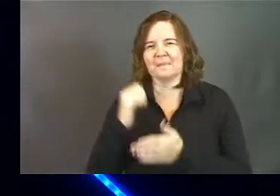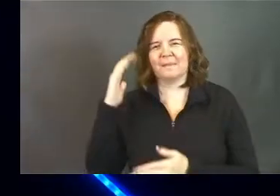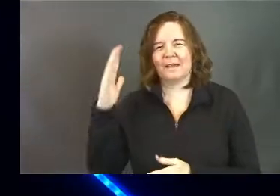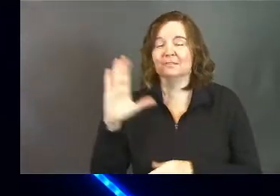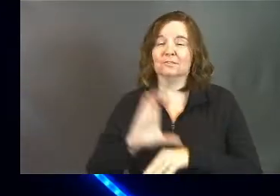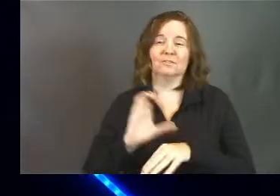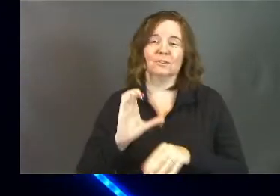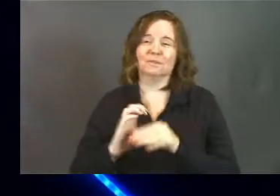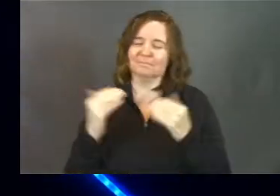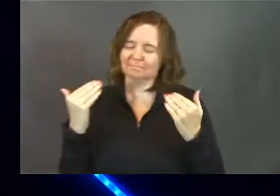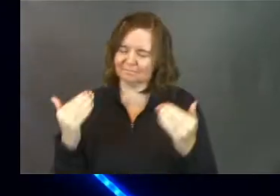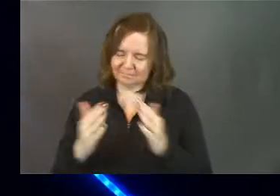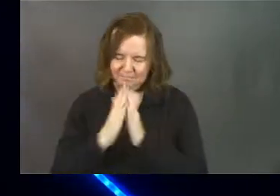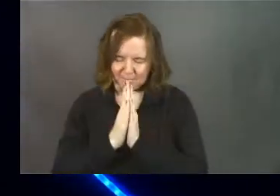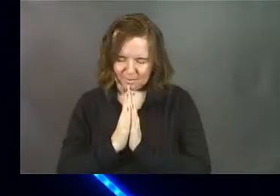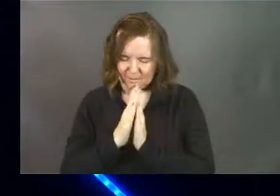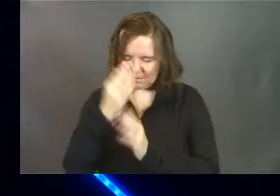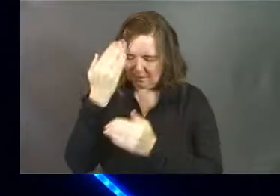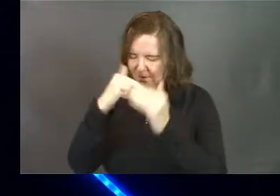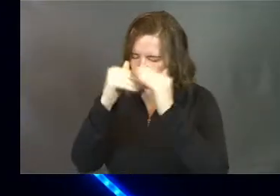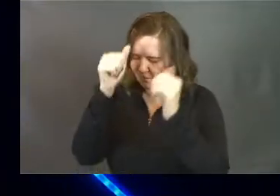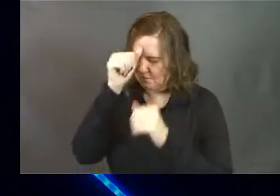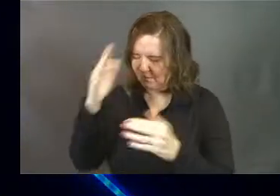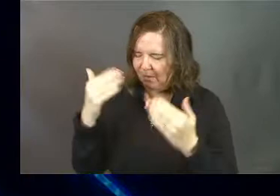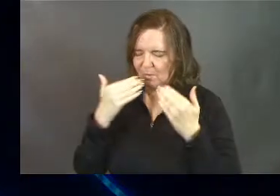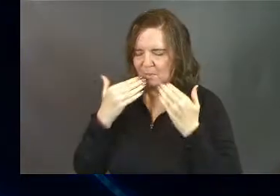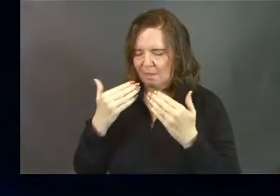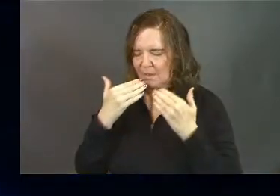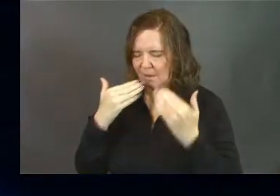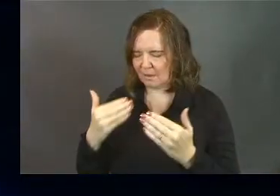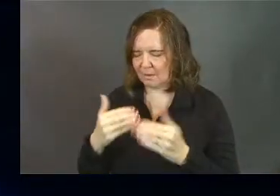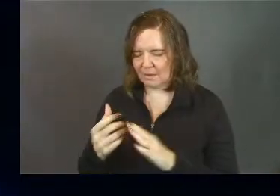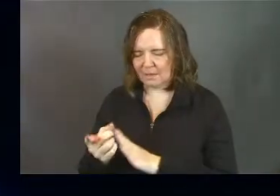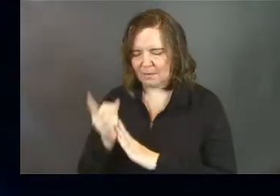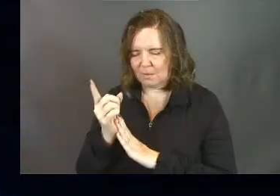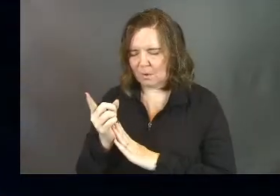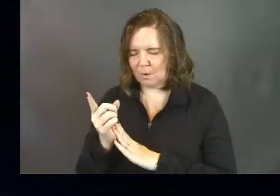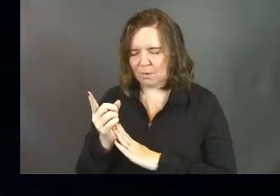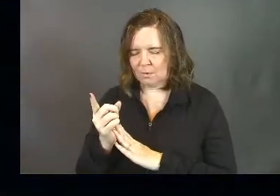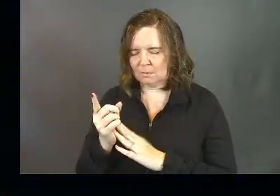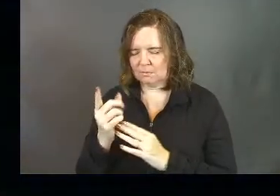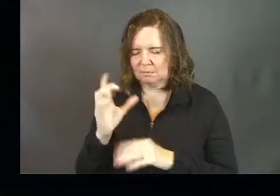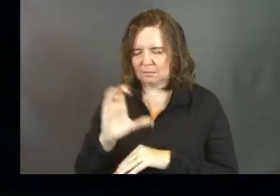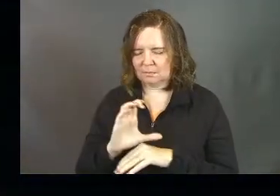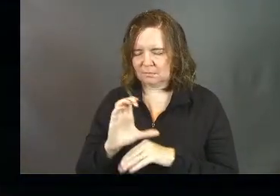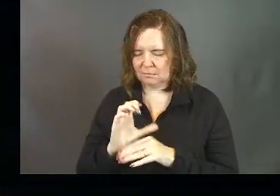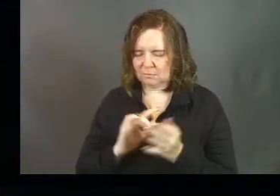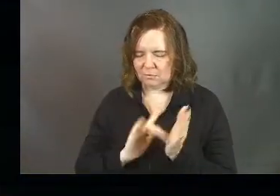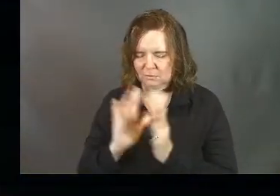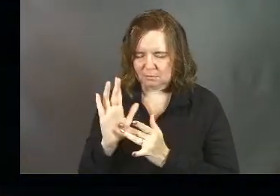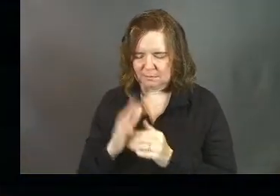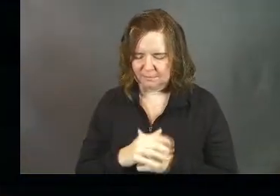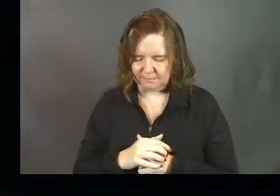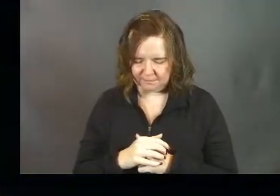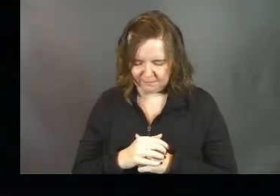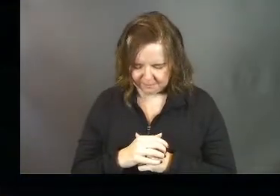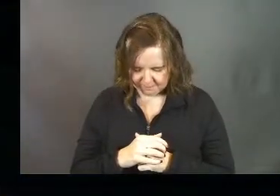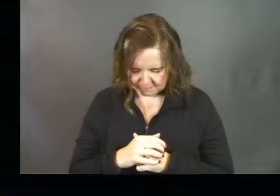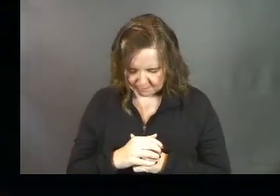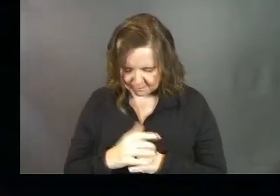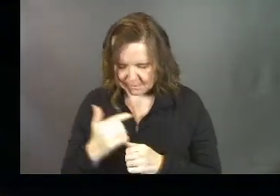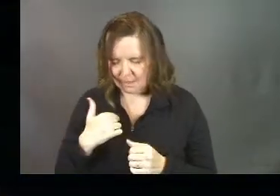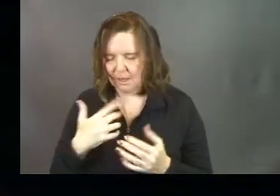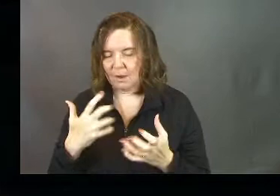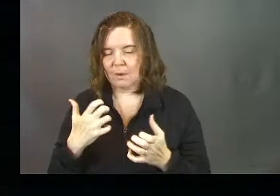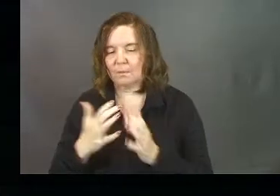Church, if you just bow your heads with me, Heavenly Father, we just thank you for these moments that we just get to share with you, Jesus. And God, I